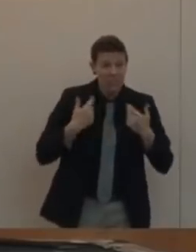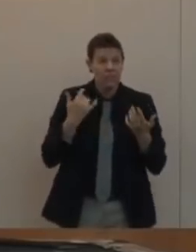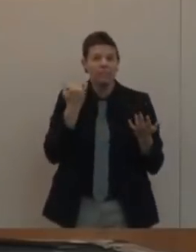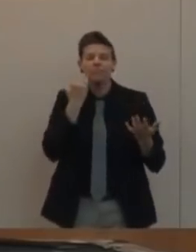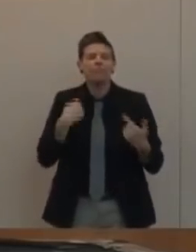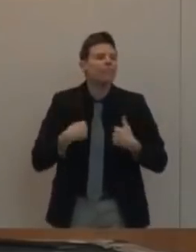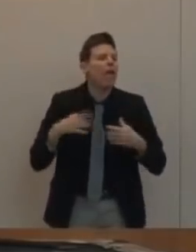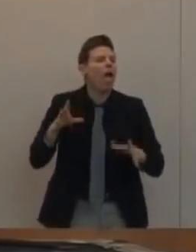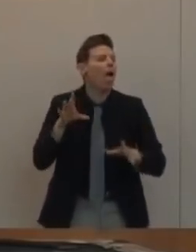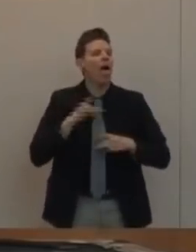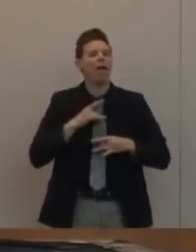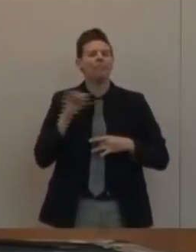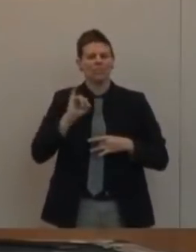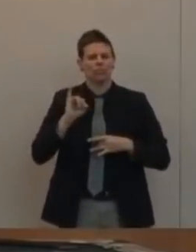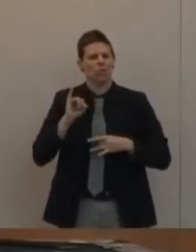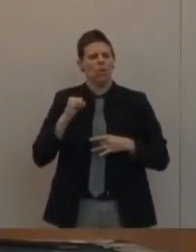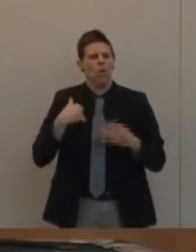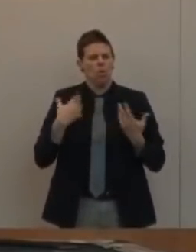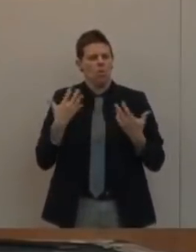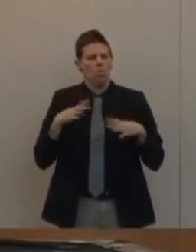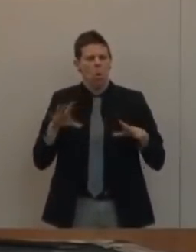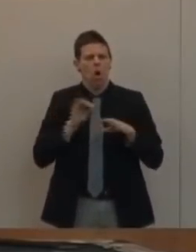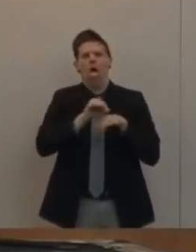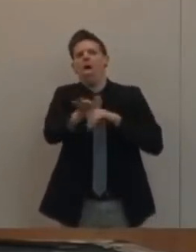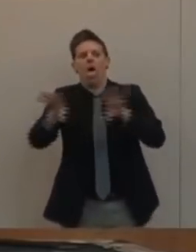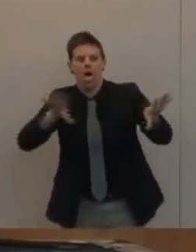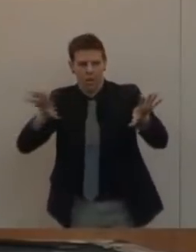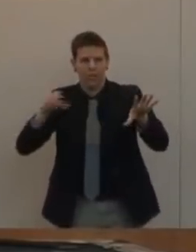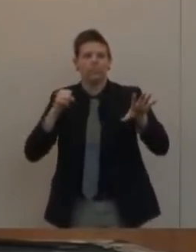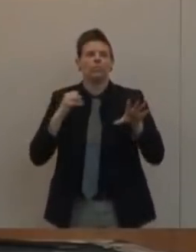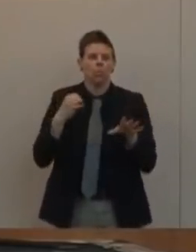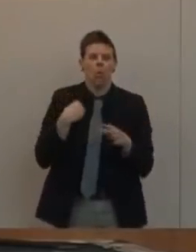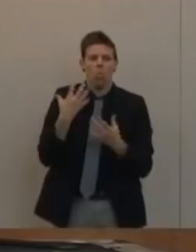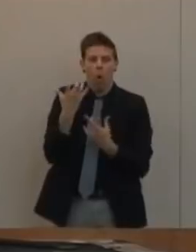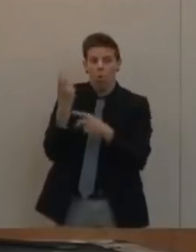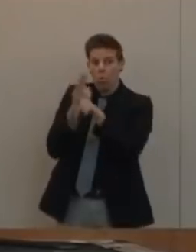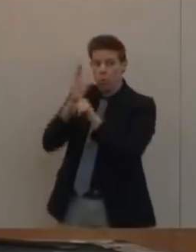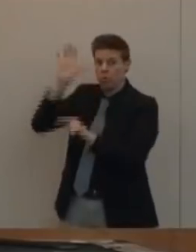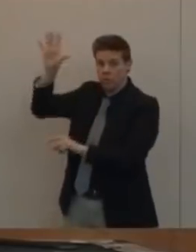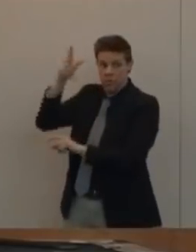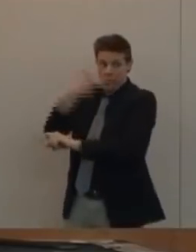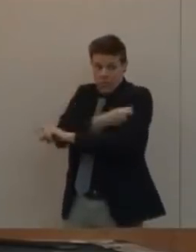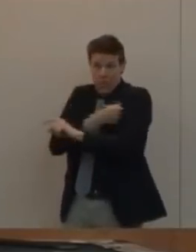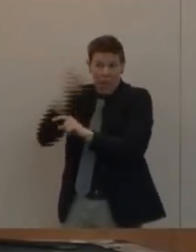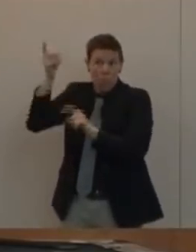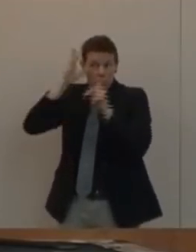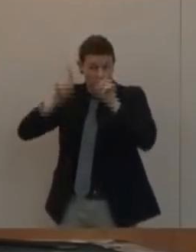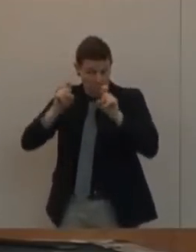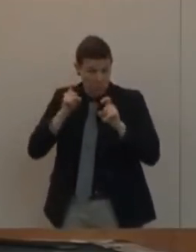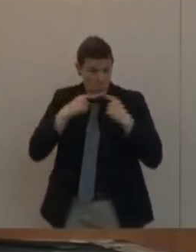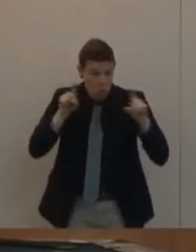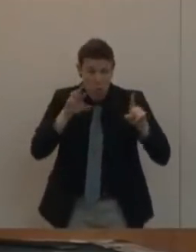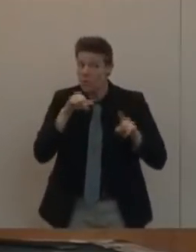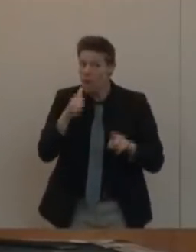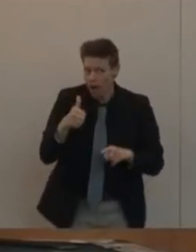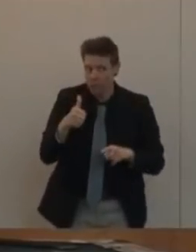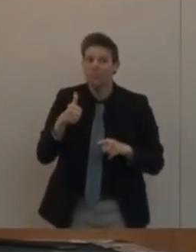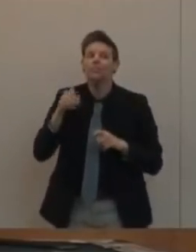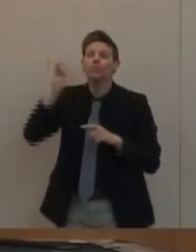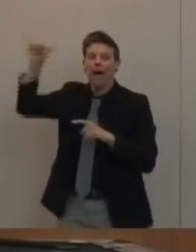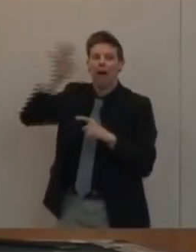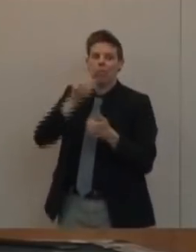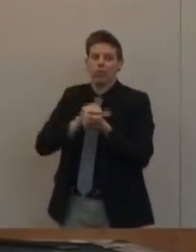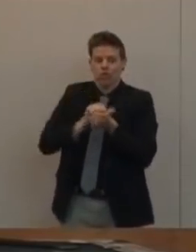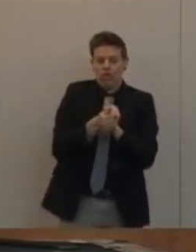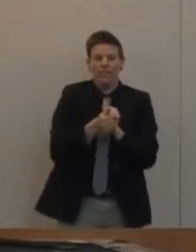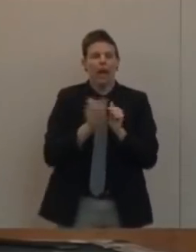by having a tested vaccine. Those are the two aspects that are game changers. And I wish there was a